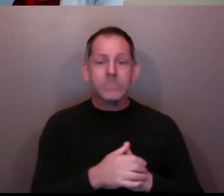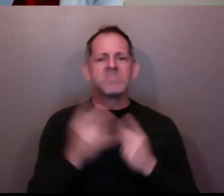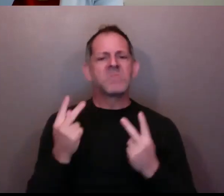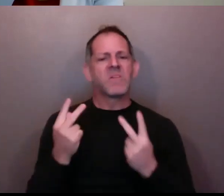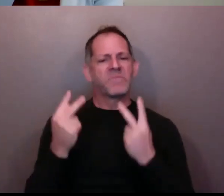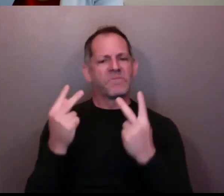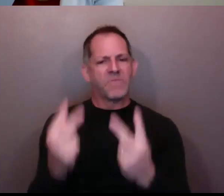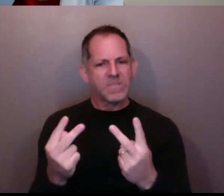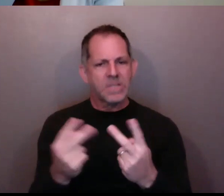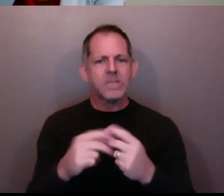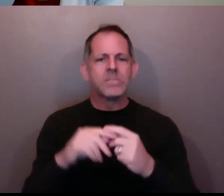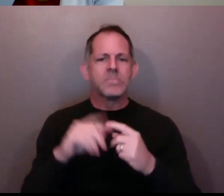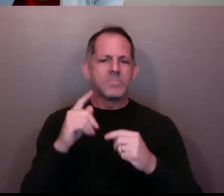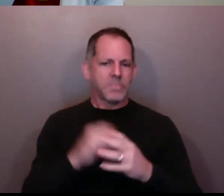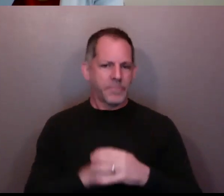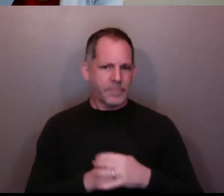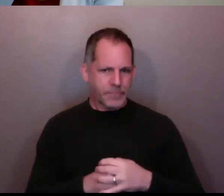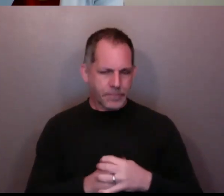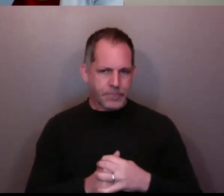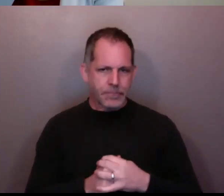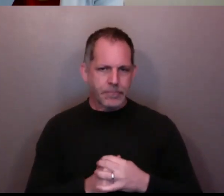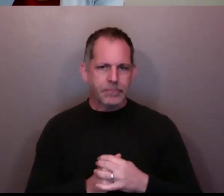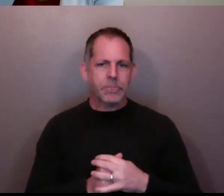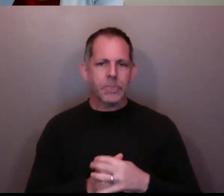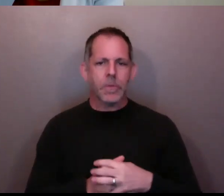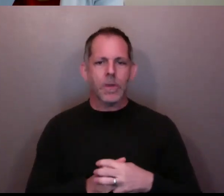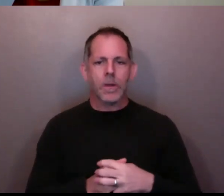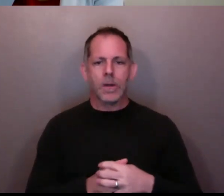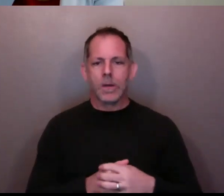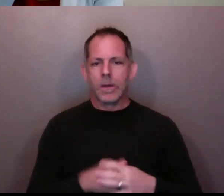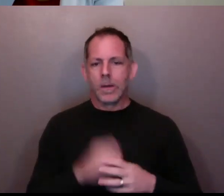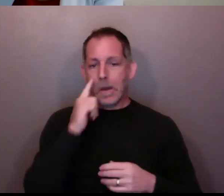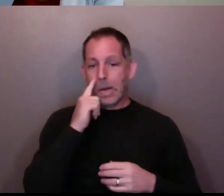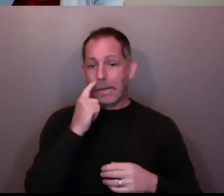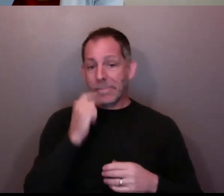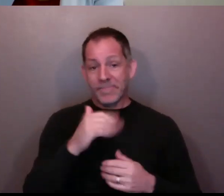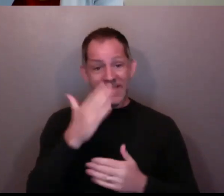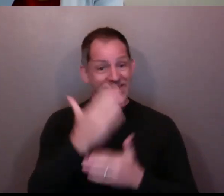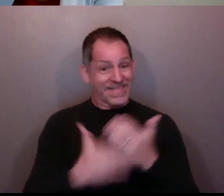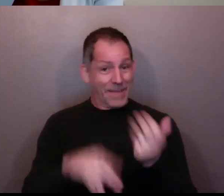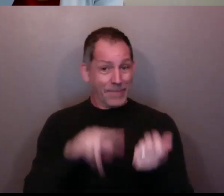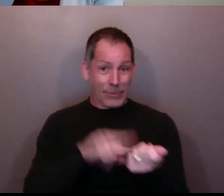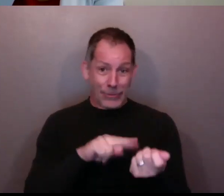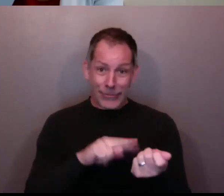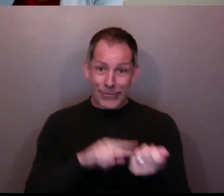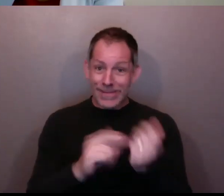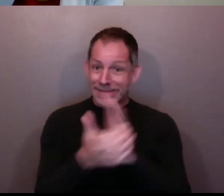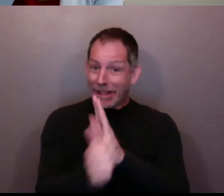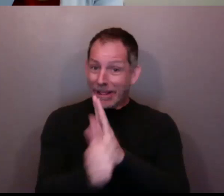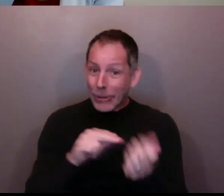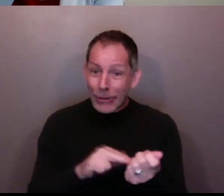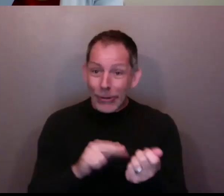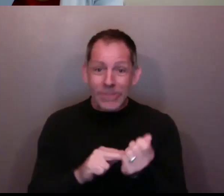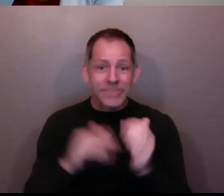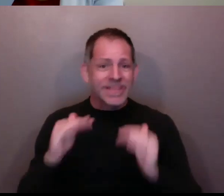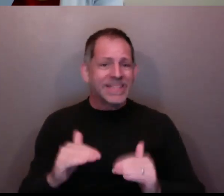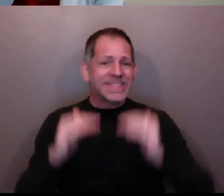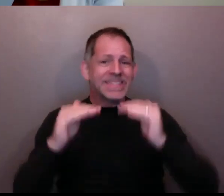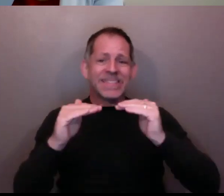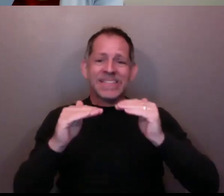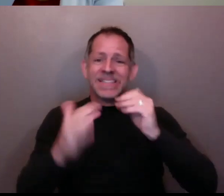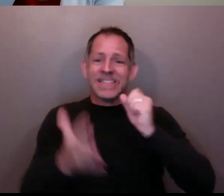such as skilled nursing facilities, assisted living, adult family homes, and other like settings.